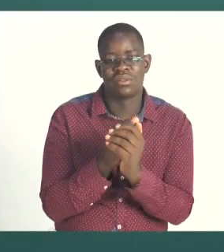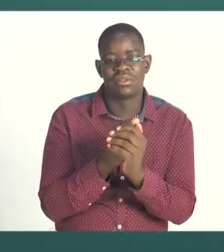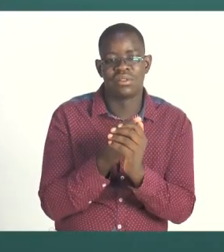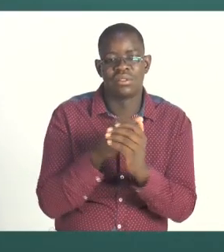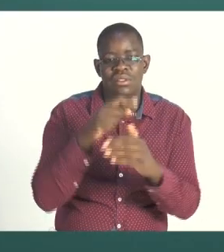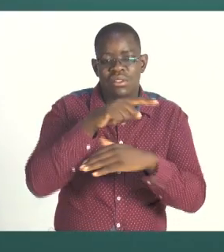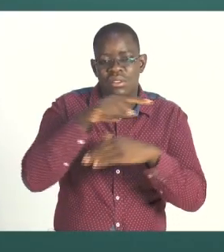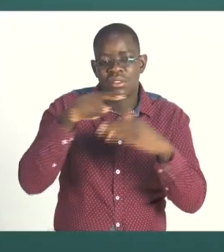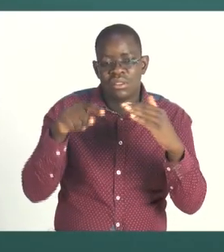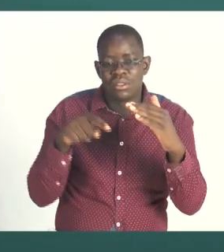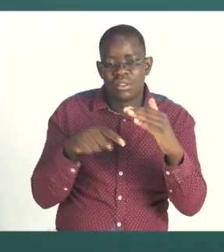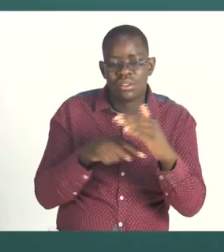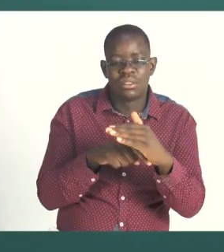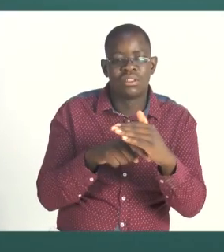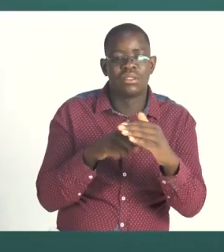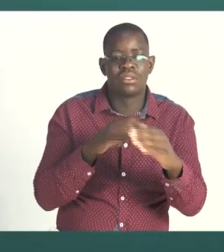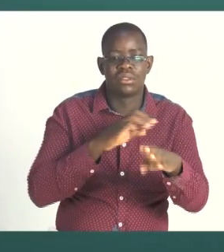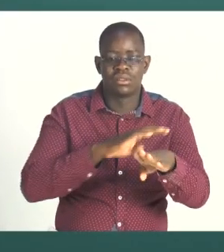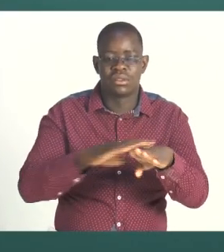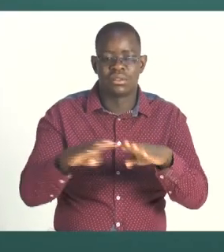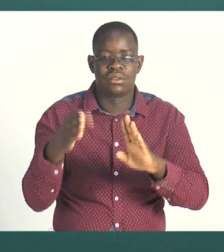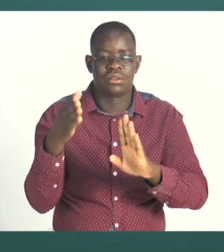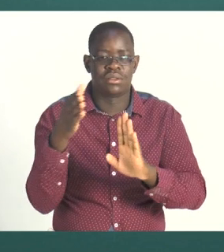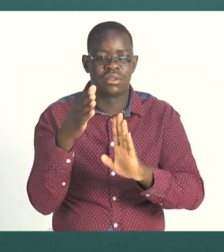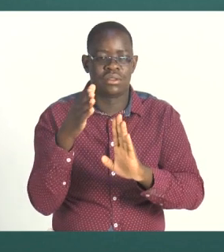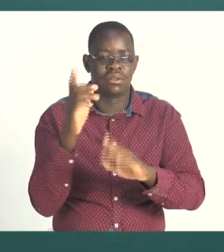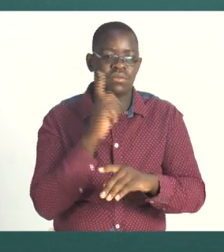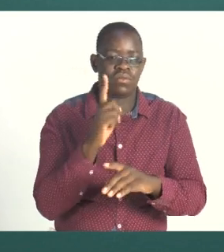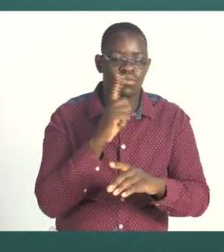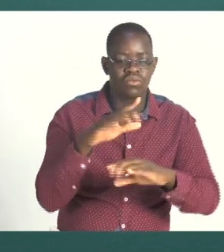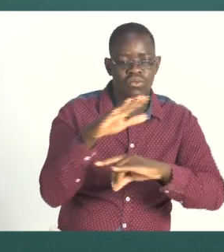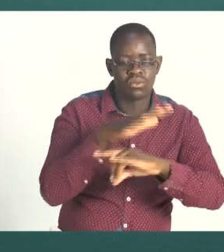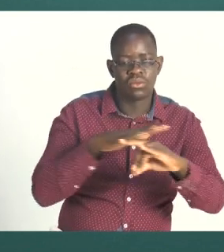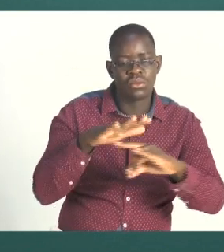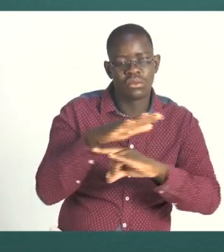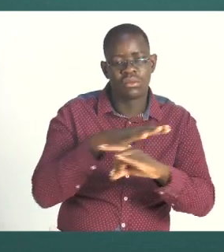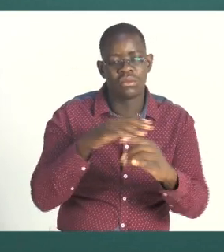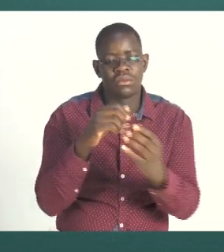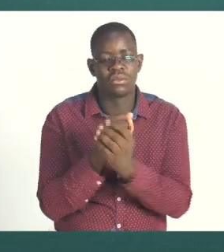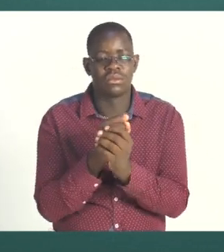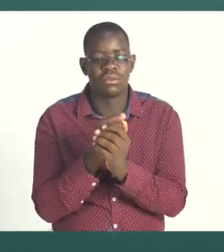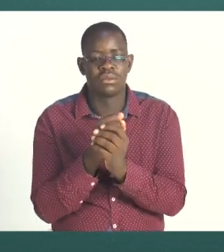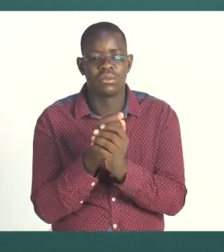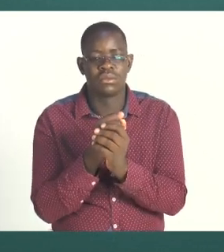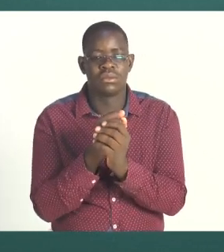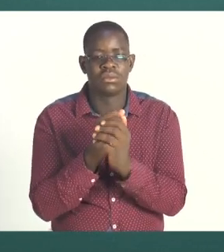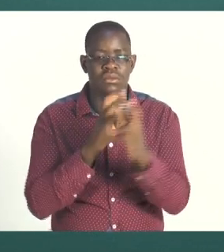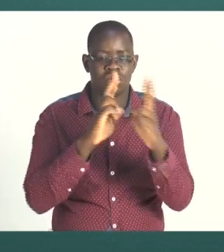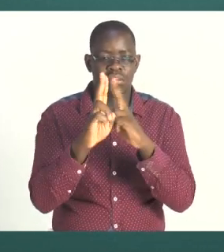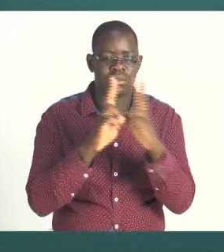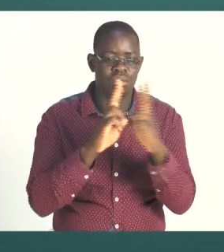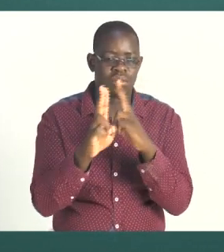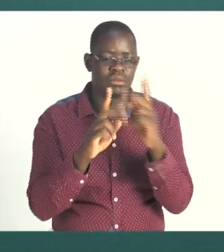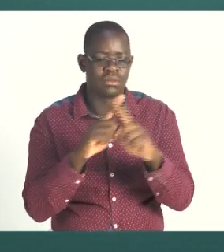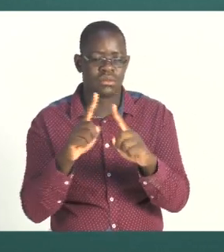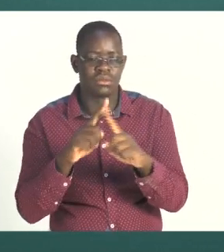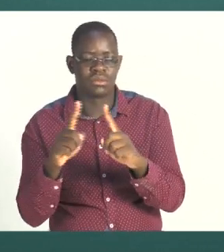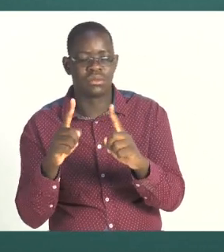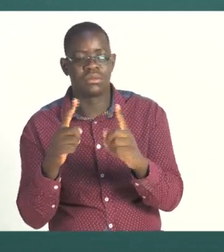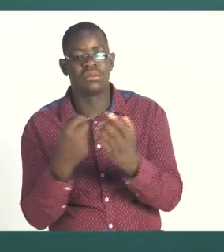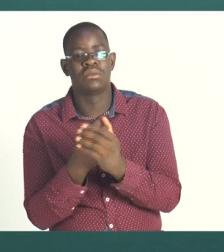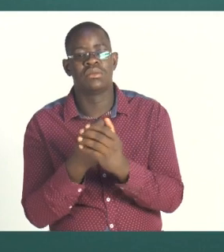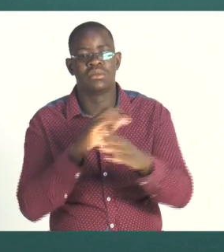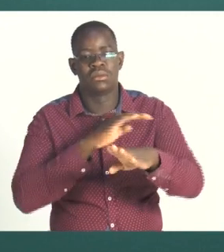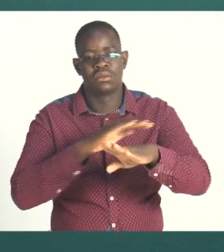intensive grazing method as a way of managing livestock. We will look at what it is and discuss the different types of intensive